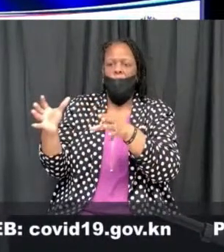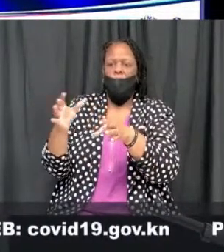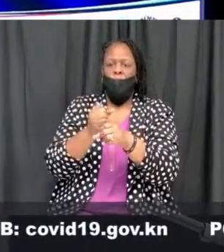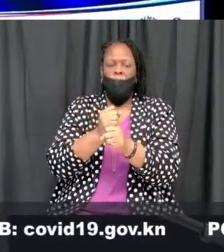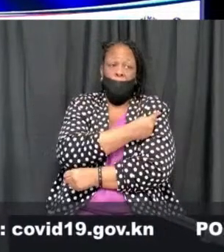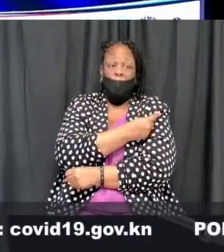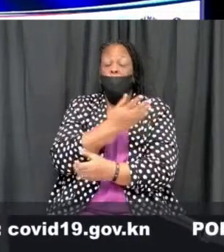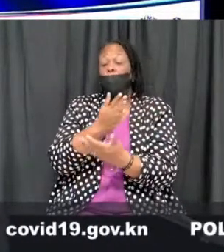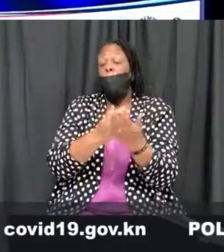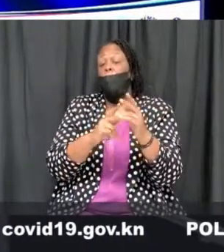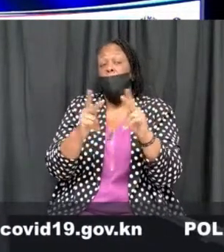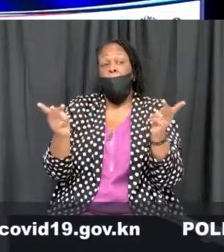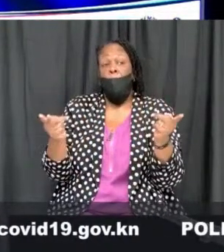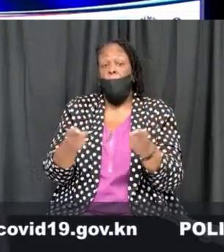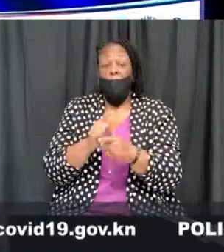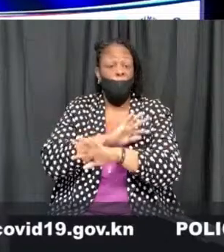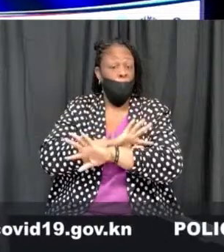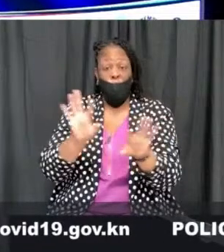So,